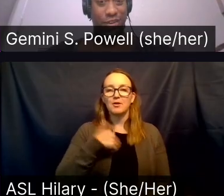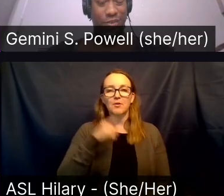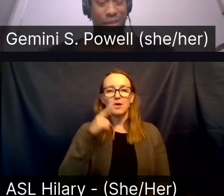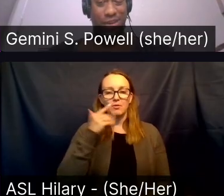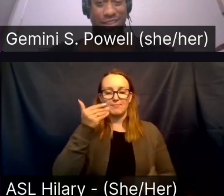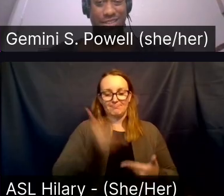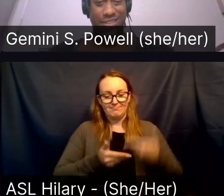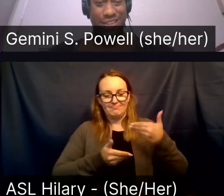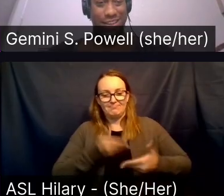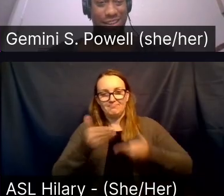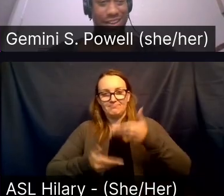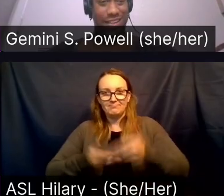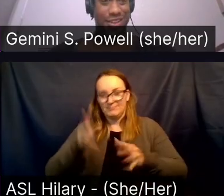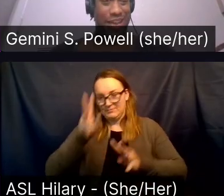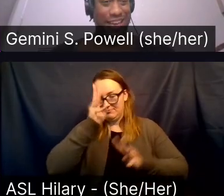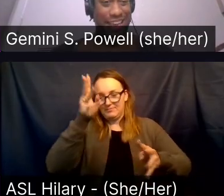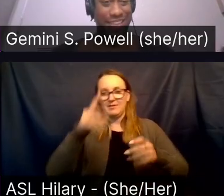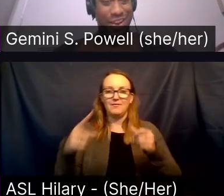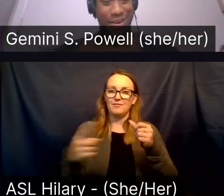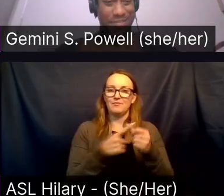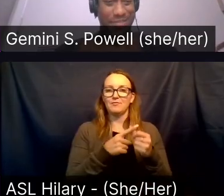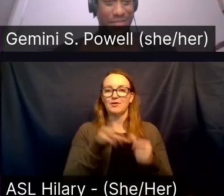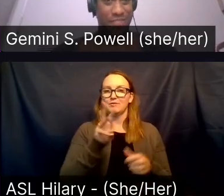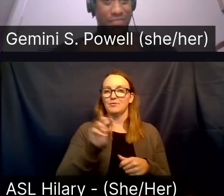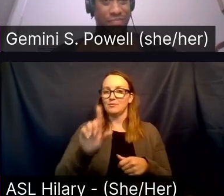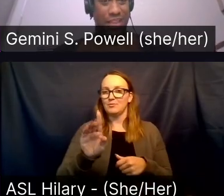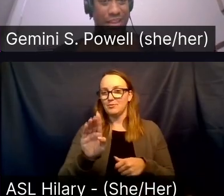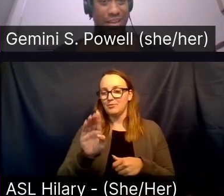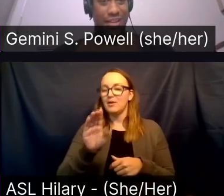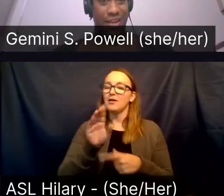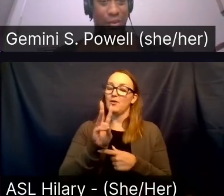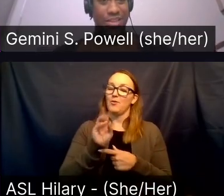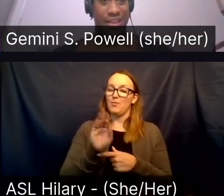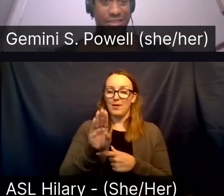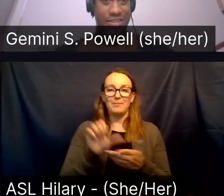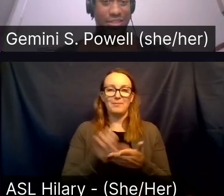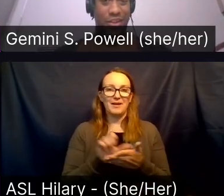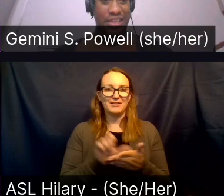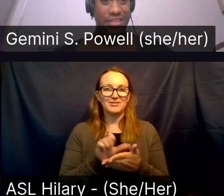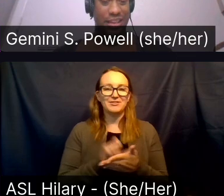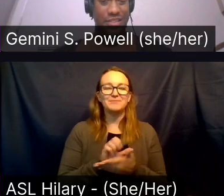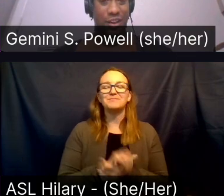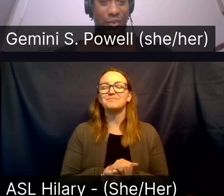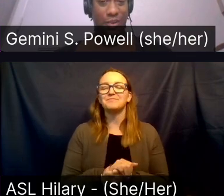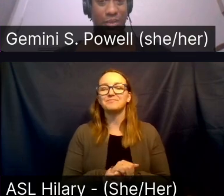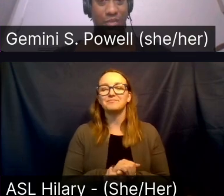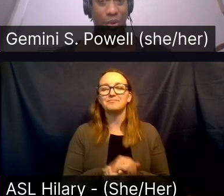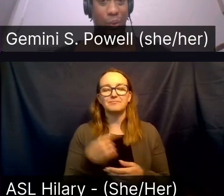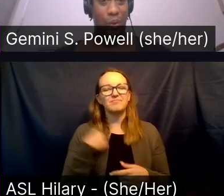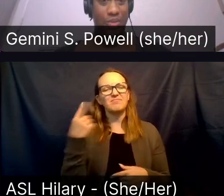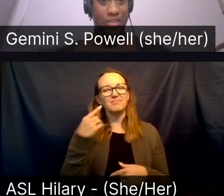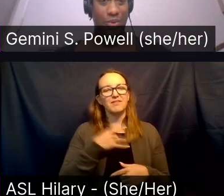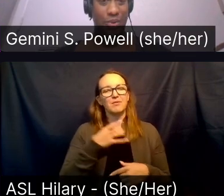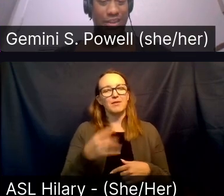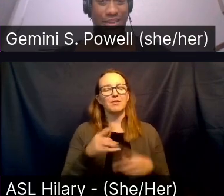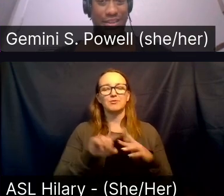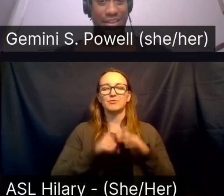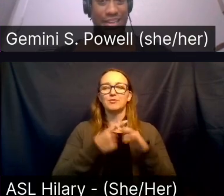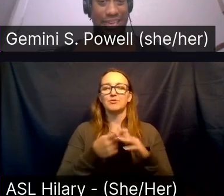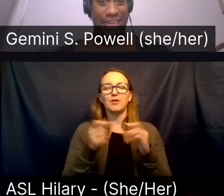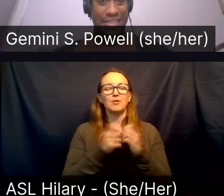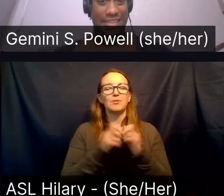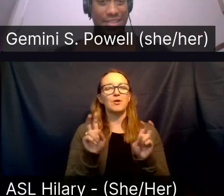creating our first web page. Let's go ahead and get started. I always like to start these things off with a bit of a quote